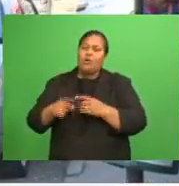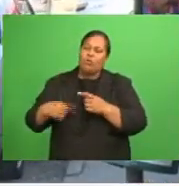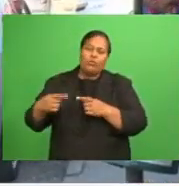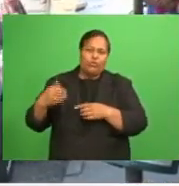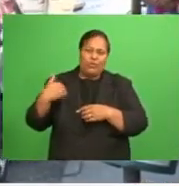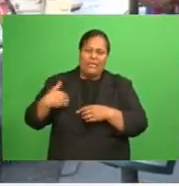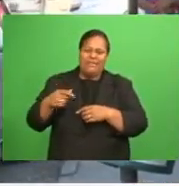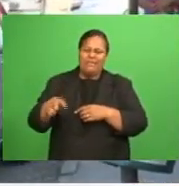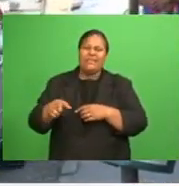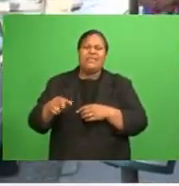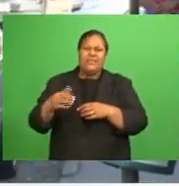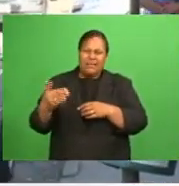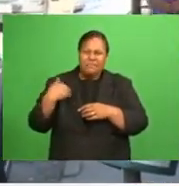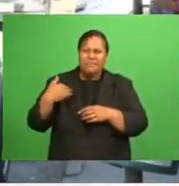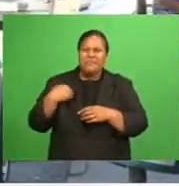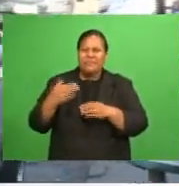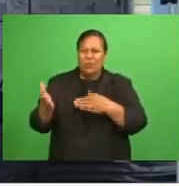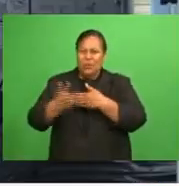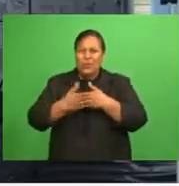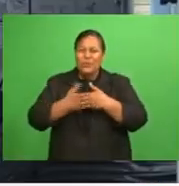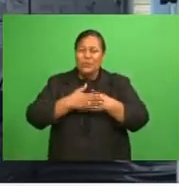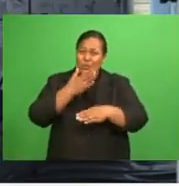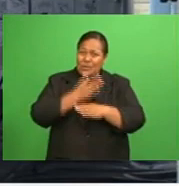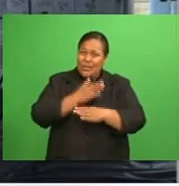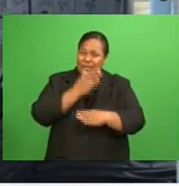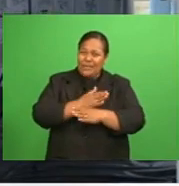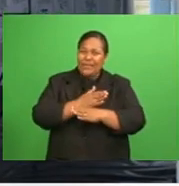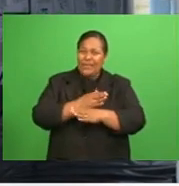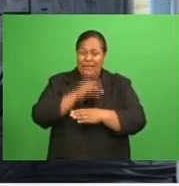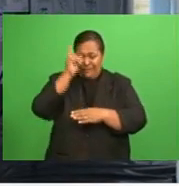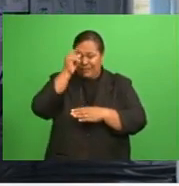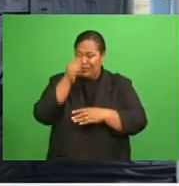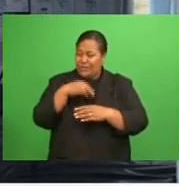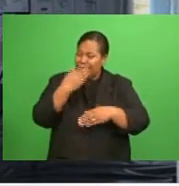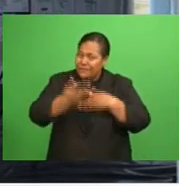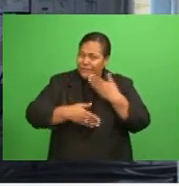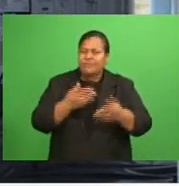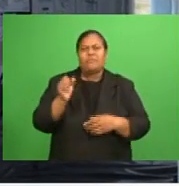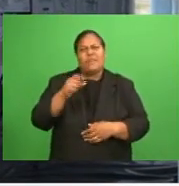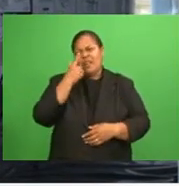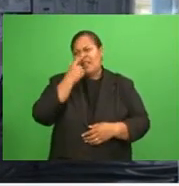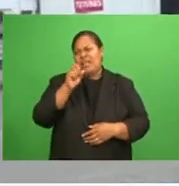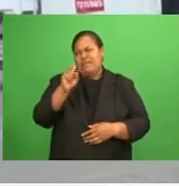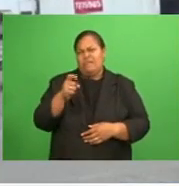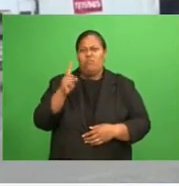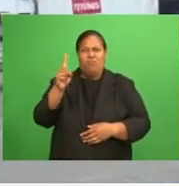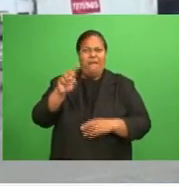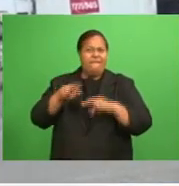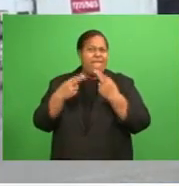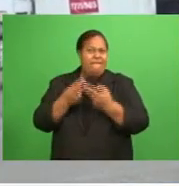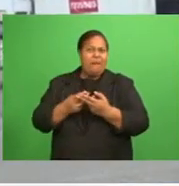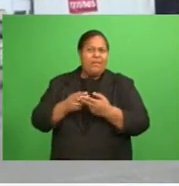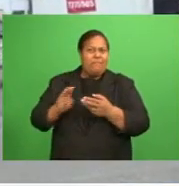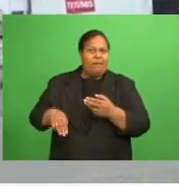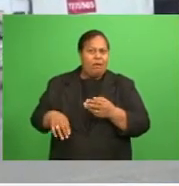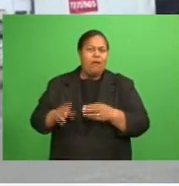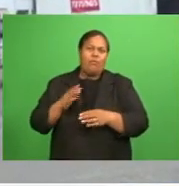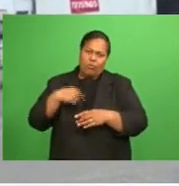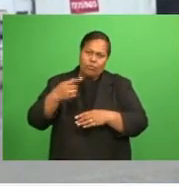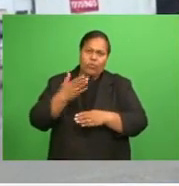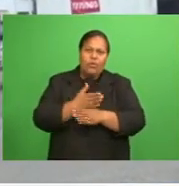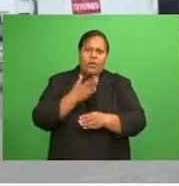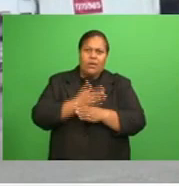some sort of workplace closures. Fijians say they are lucky if a family member is still employed. My husband's hours short and